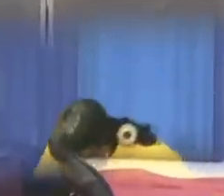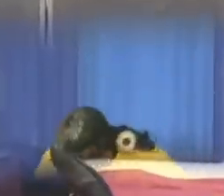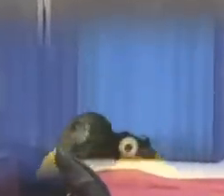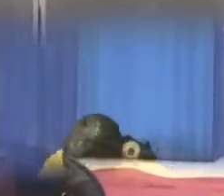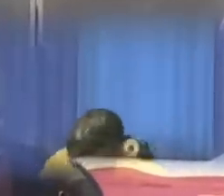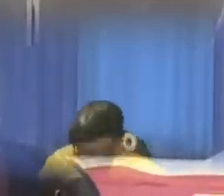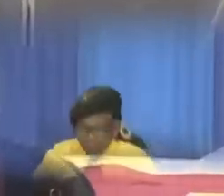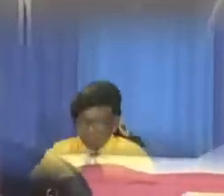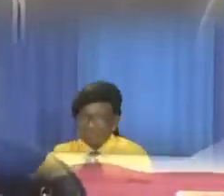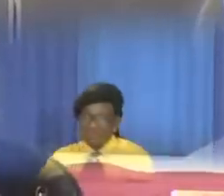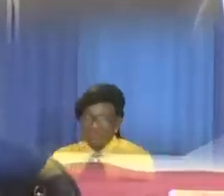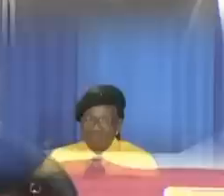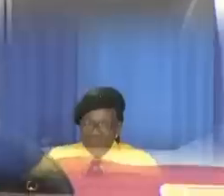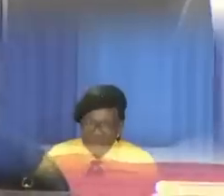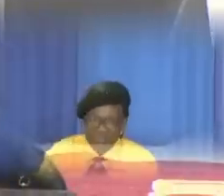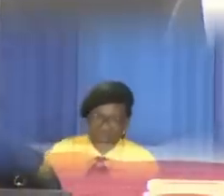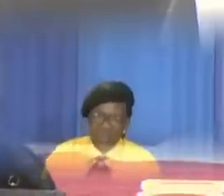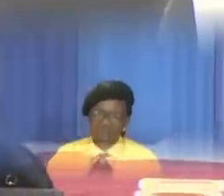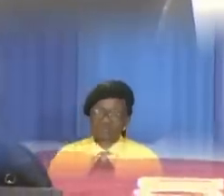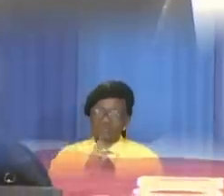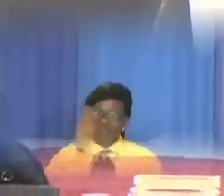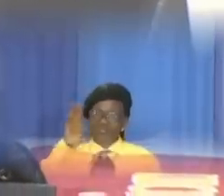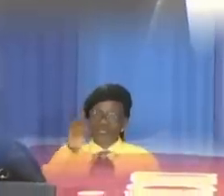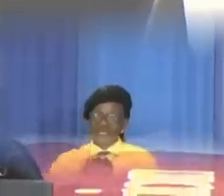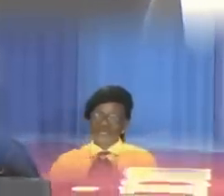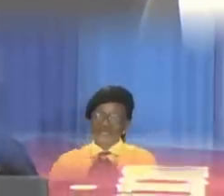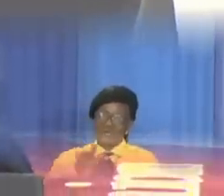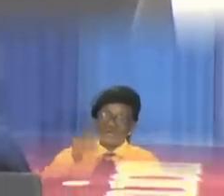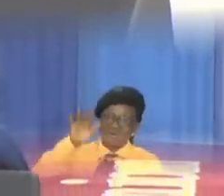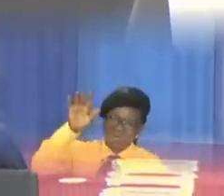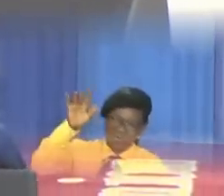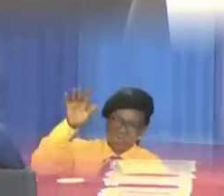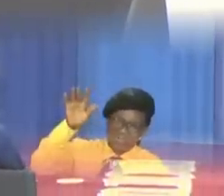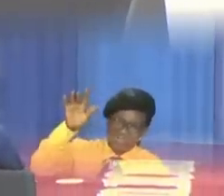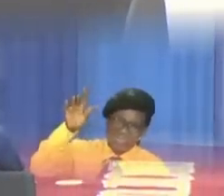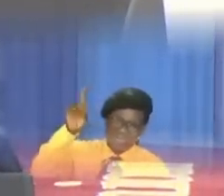You are worthy to be